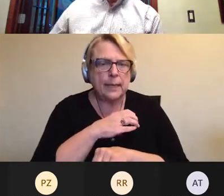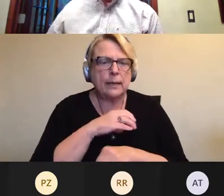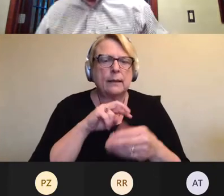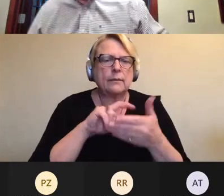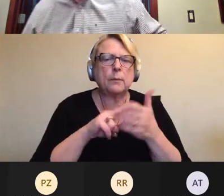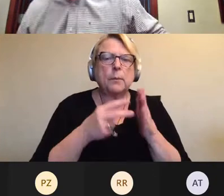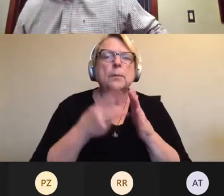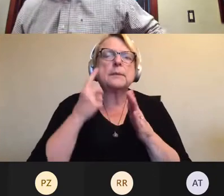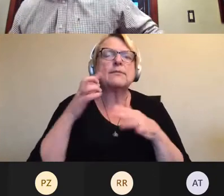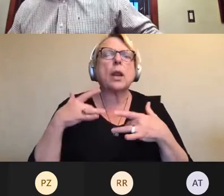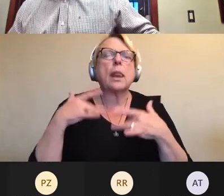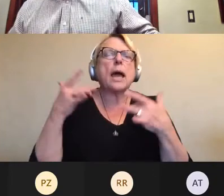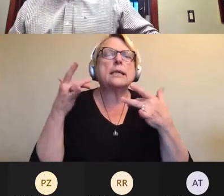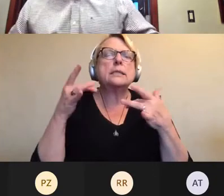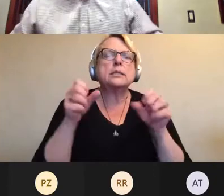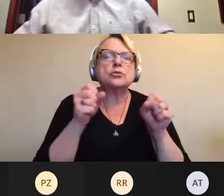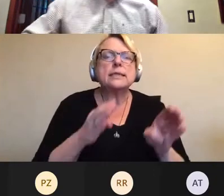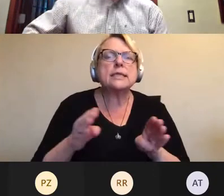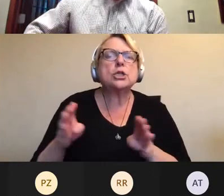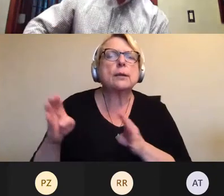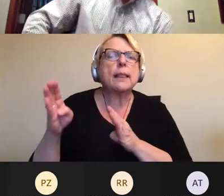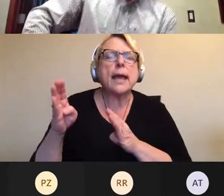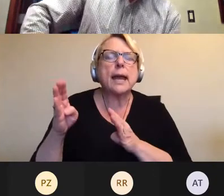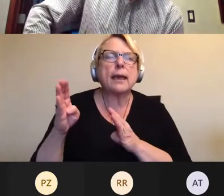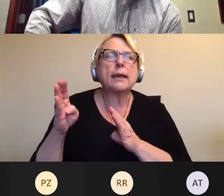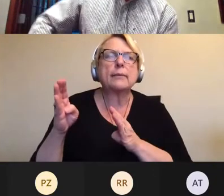planning is just to have